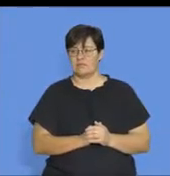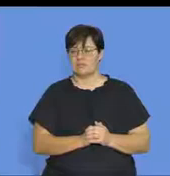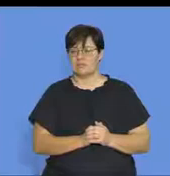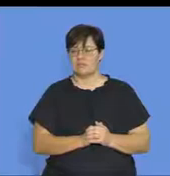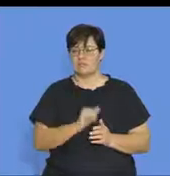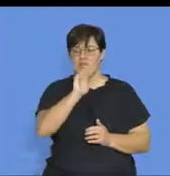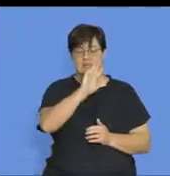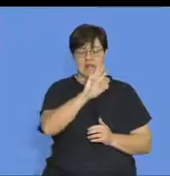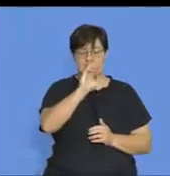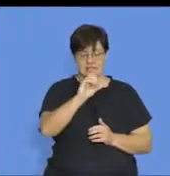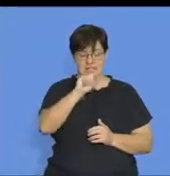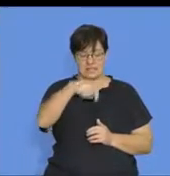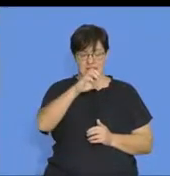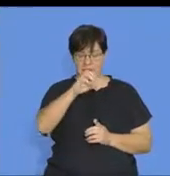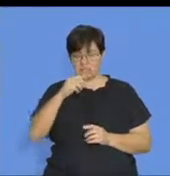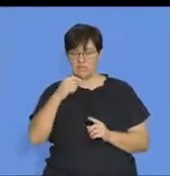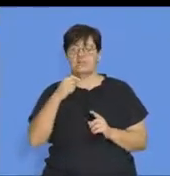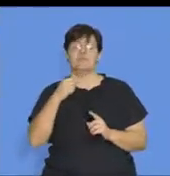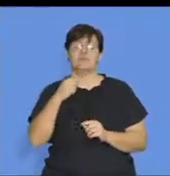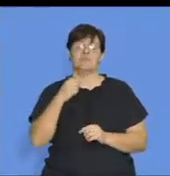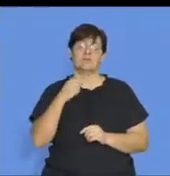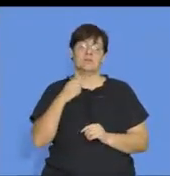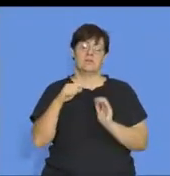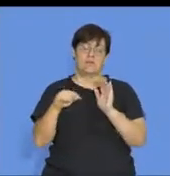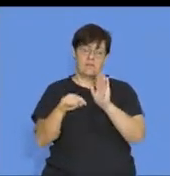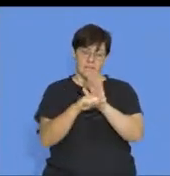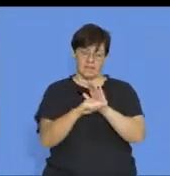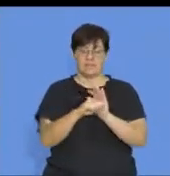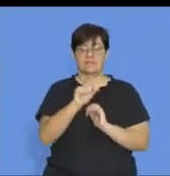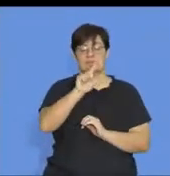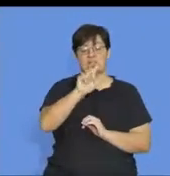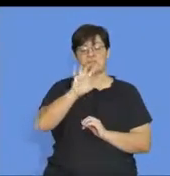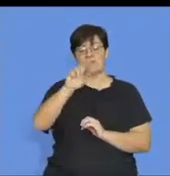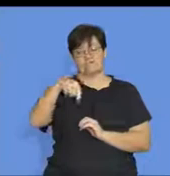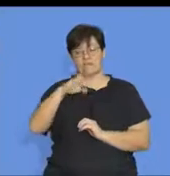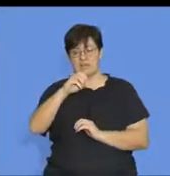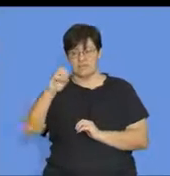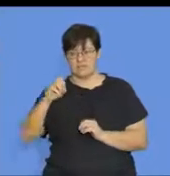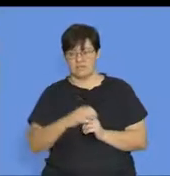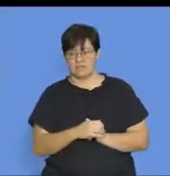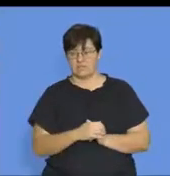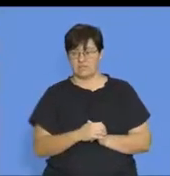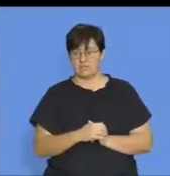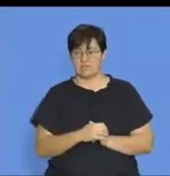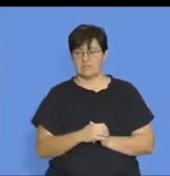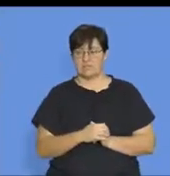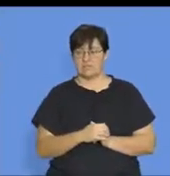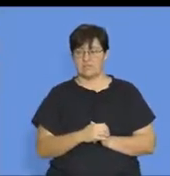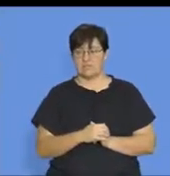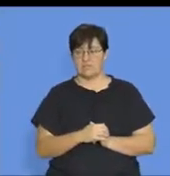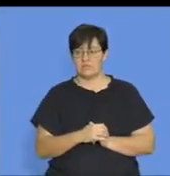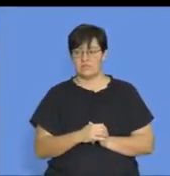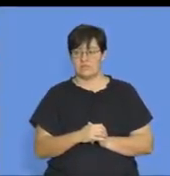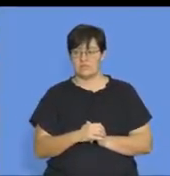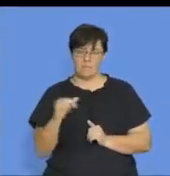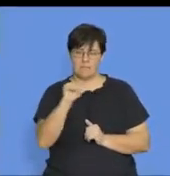90 and 70,000. So minus 90,000 minus the 70. Oh,